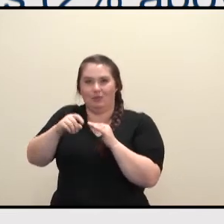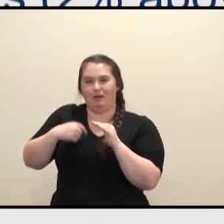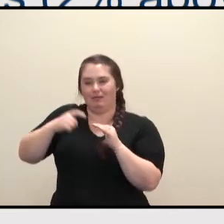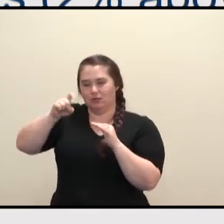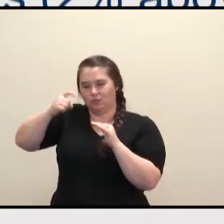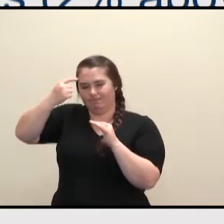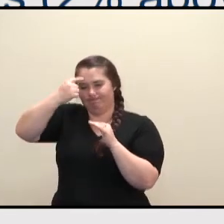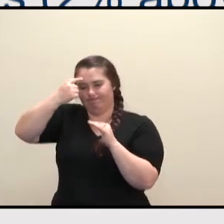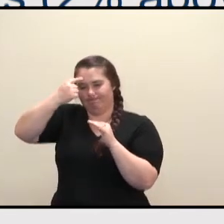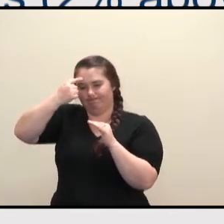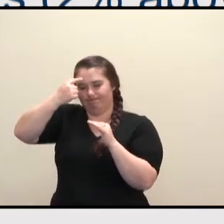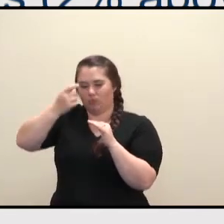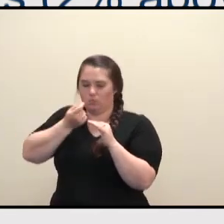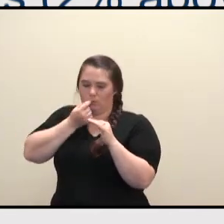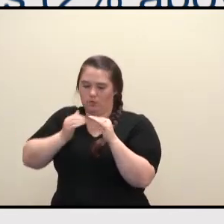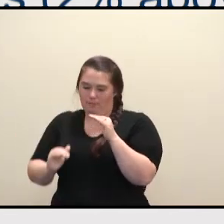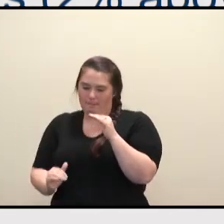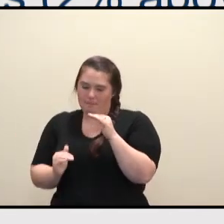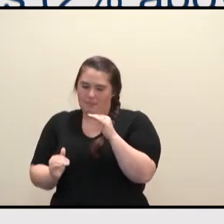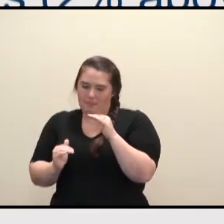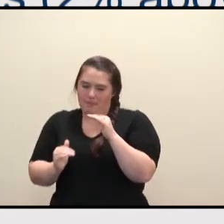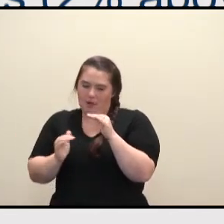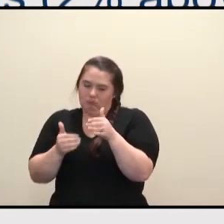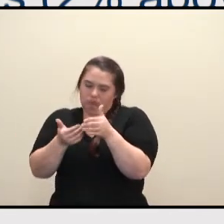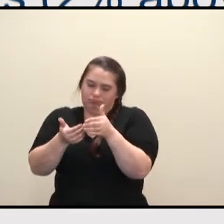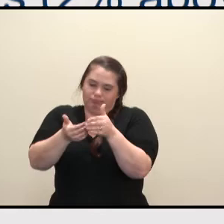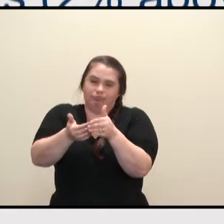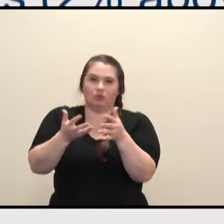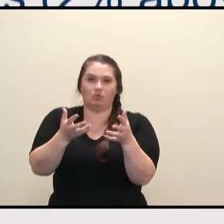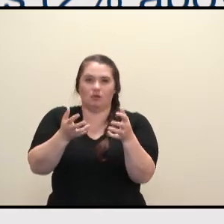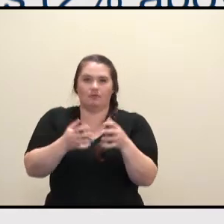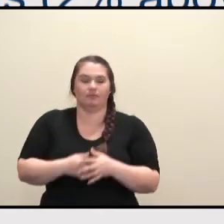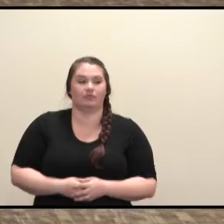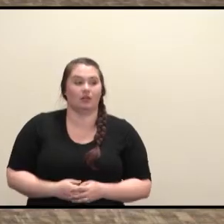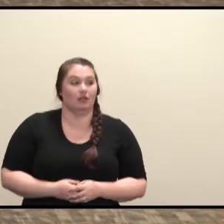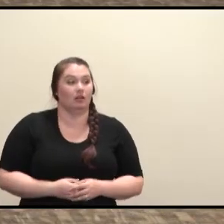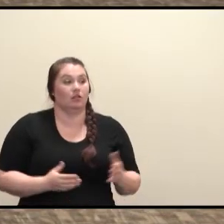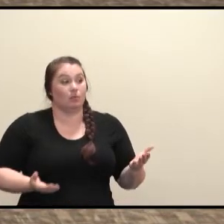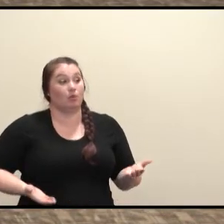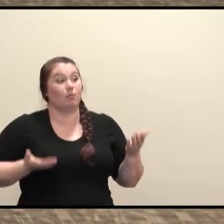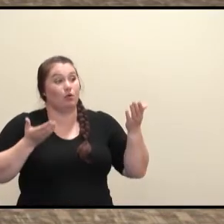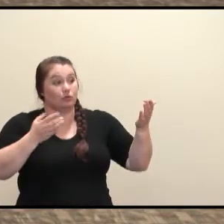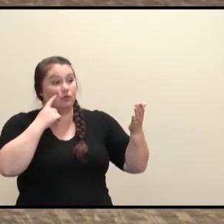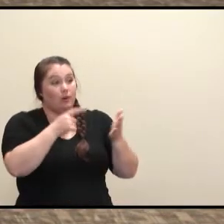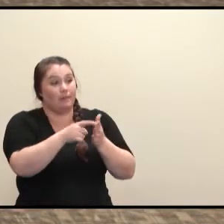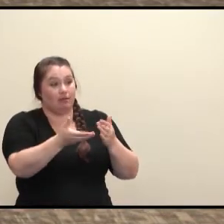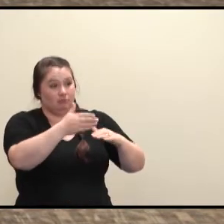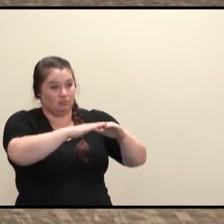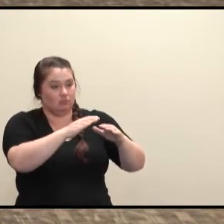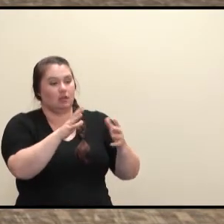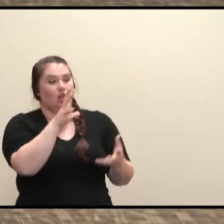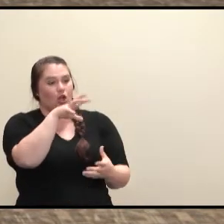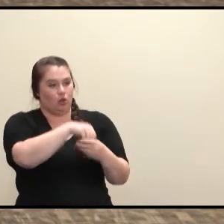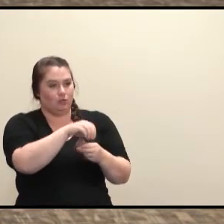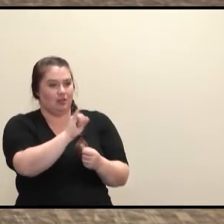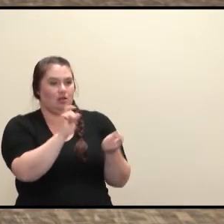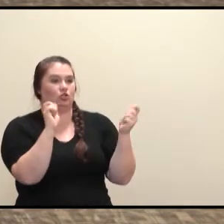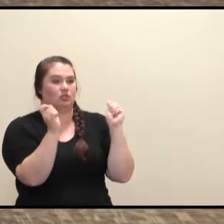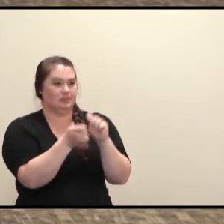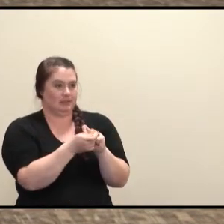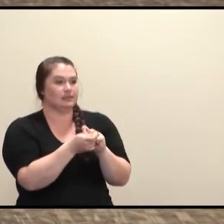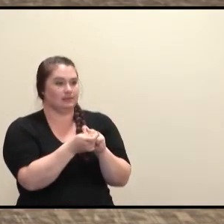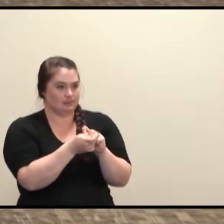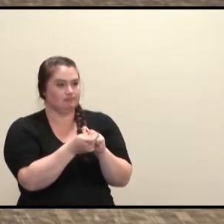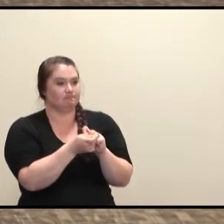think about these strategies, and we have addressed some of that this year. And our proposal this evening includes those adjustments.